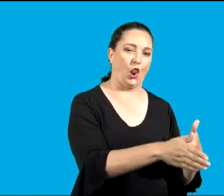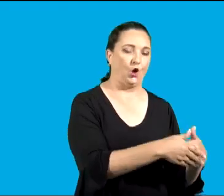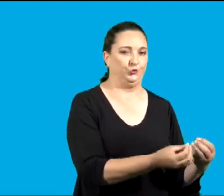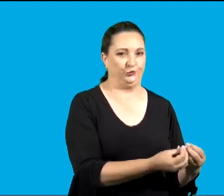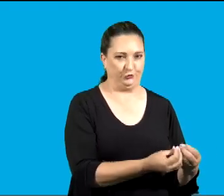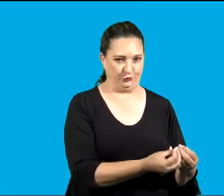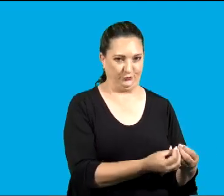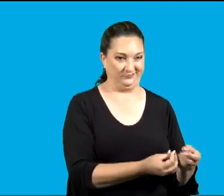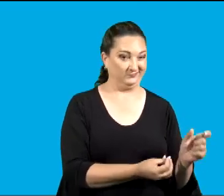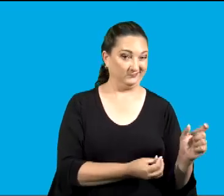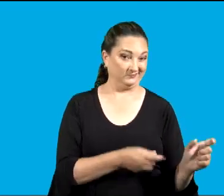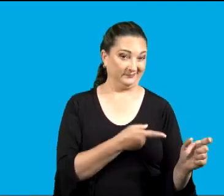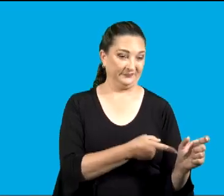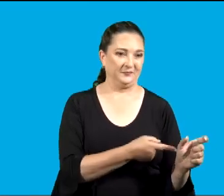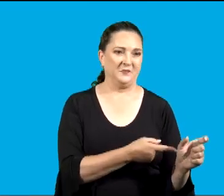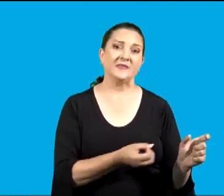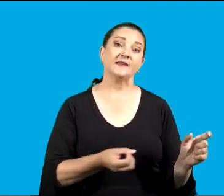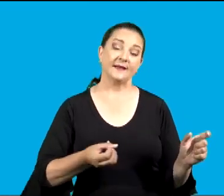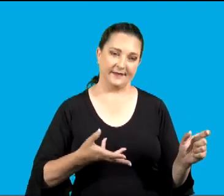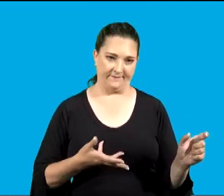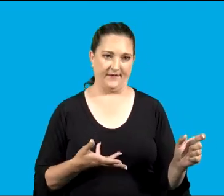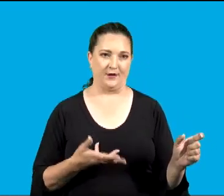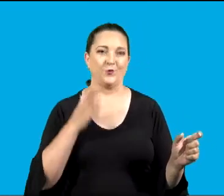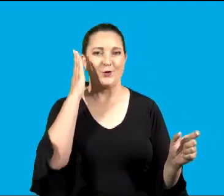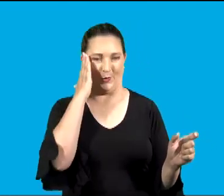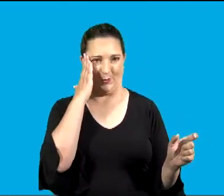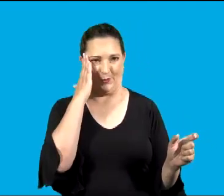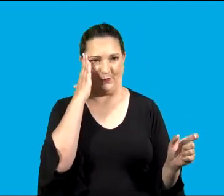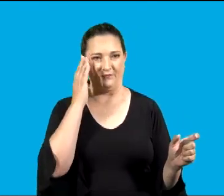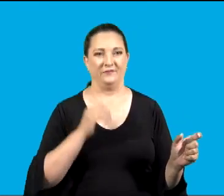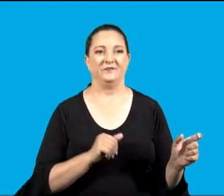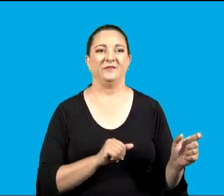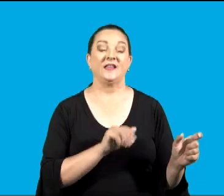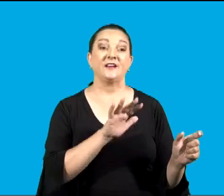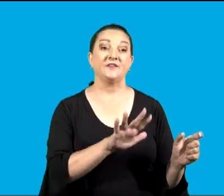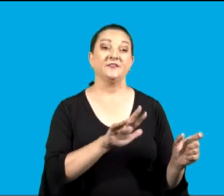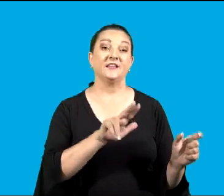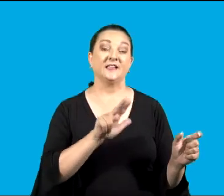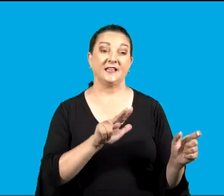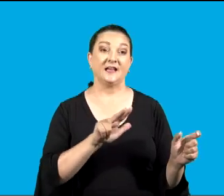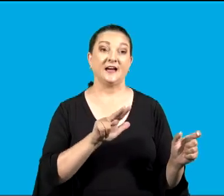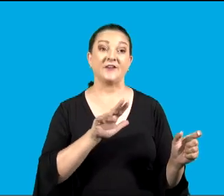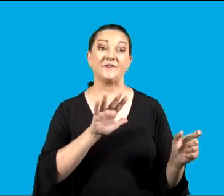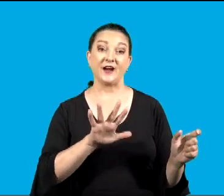stock. And my closing stock was given, which is